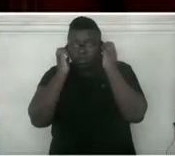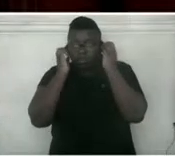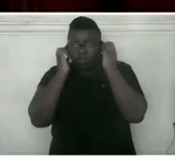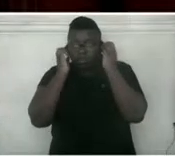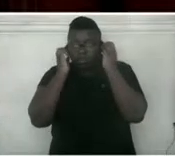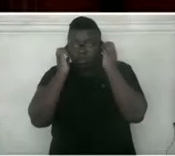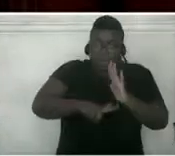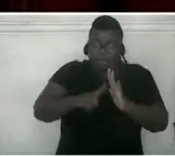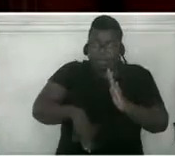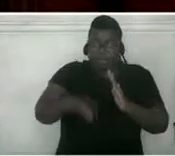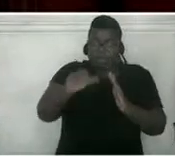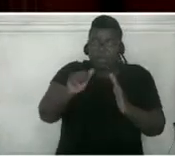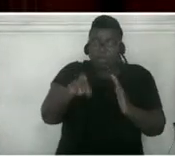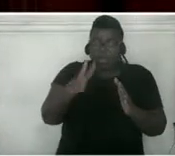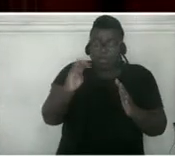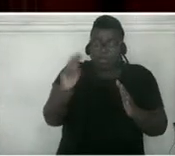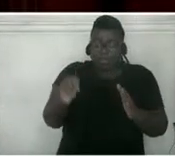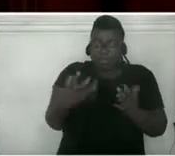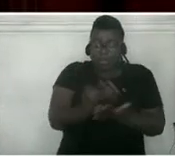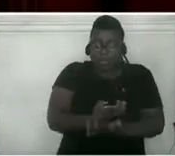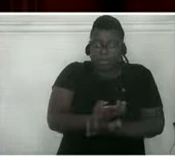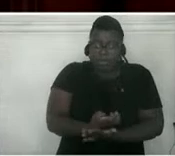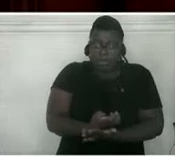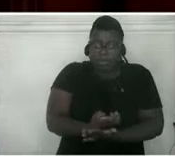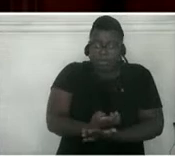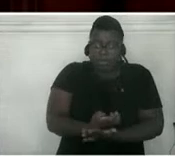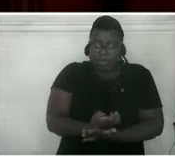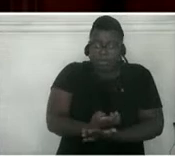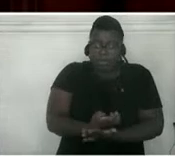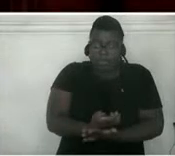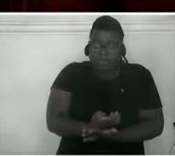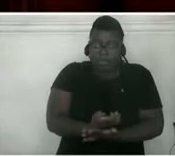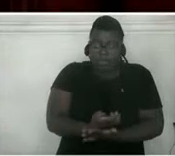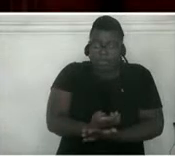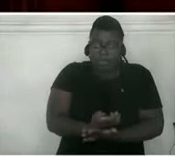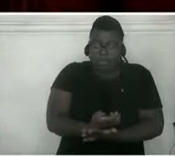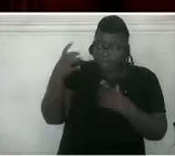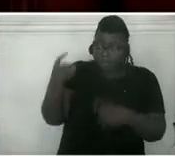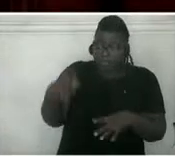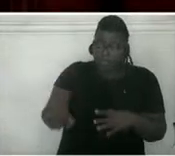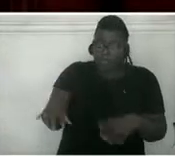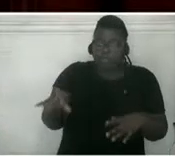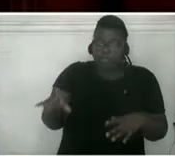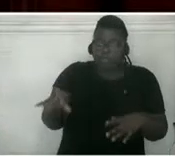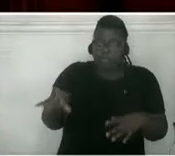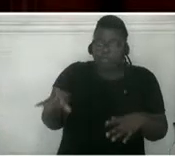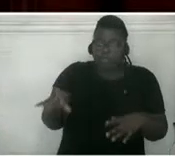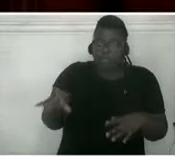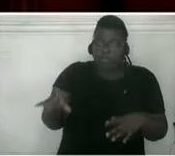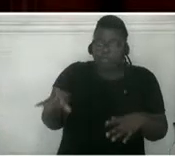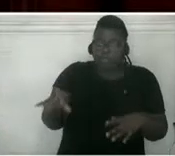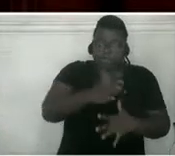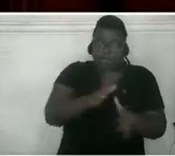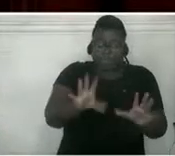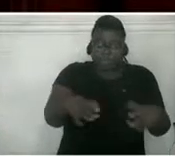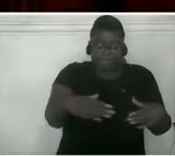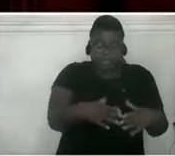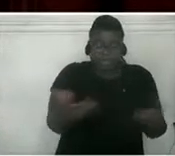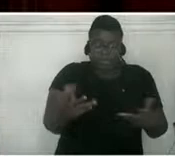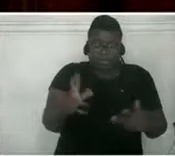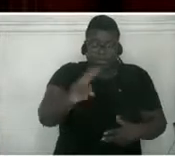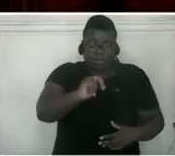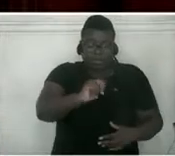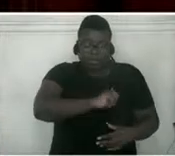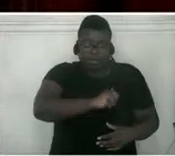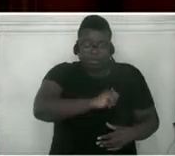carbon economy, greenhouse gas data for prioritized sectors in KwaZulu-Natal is